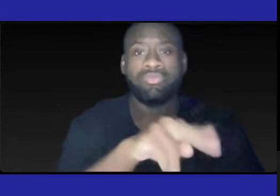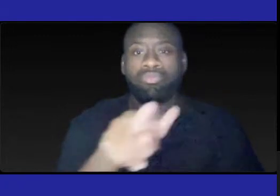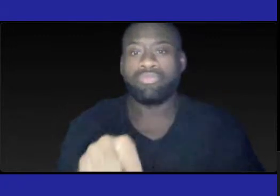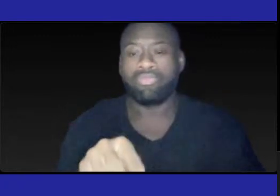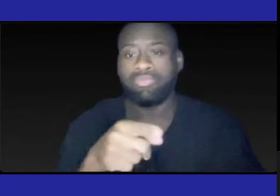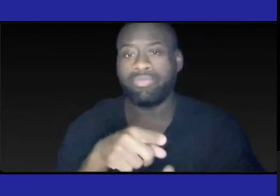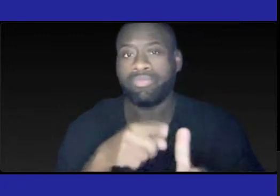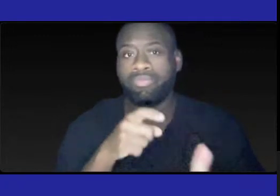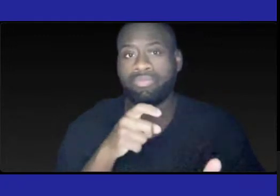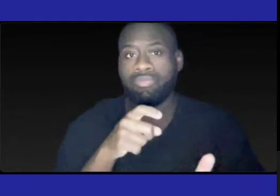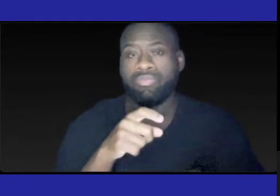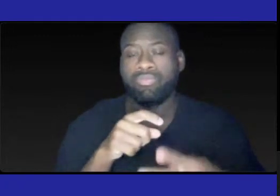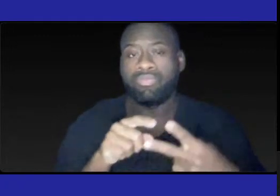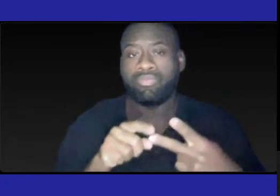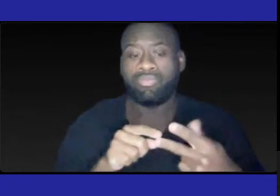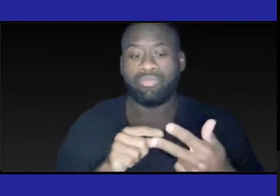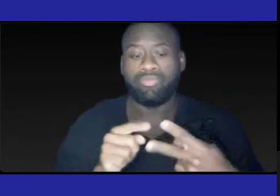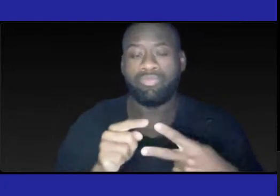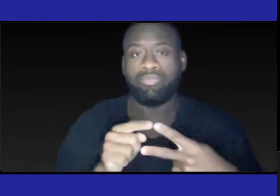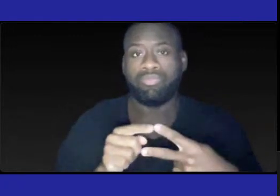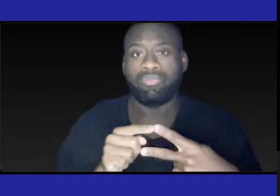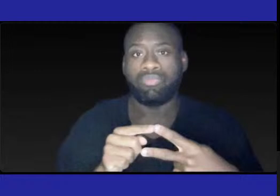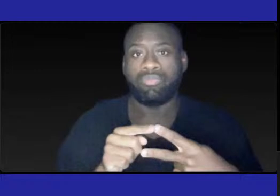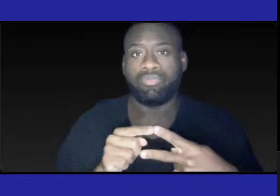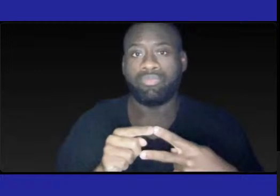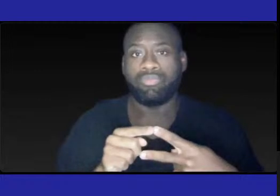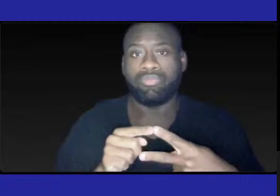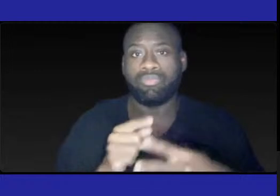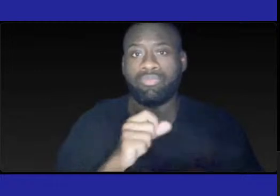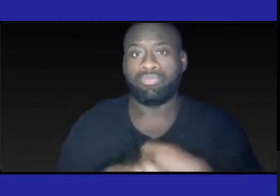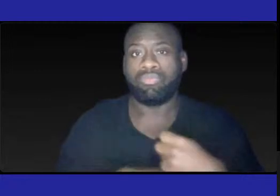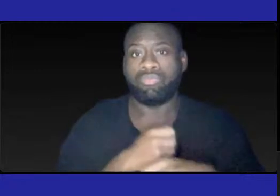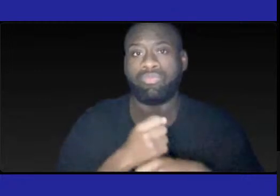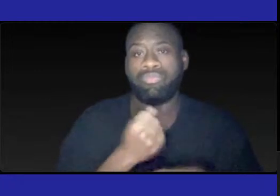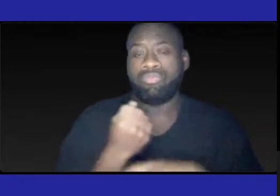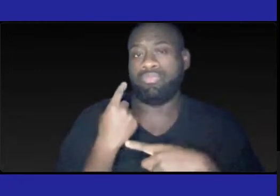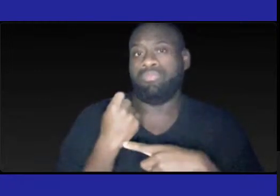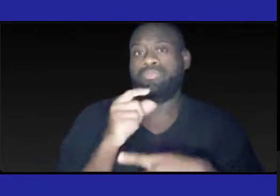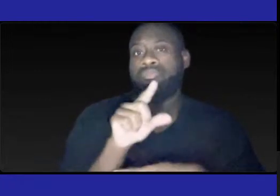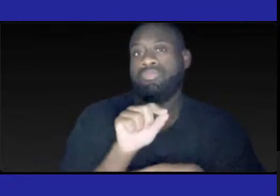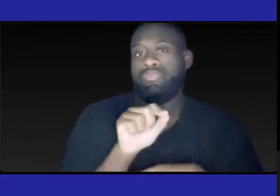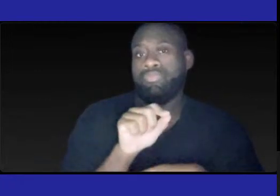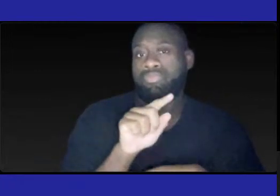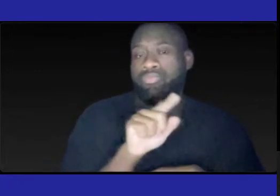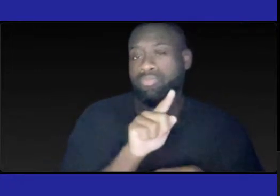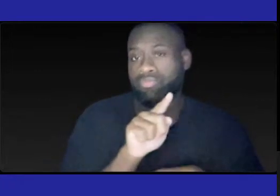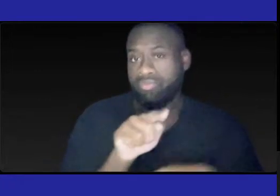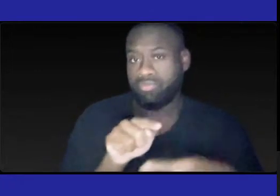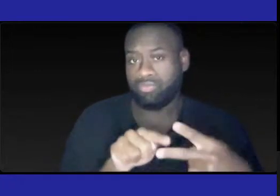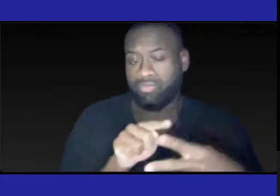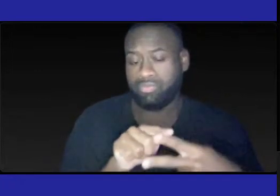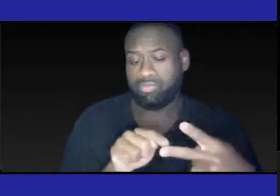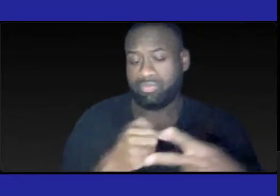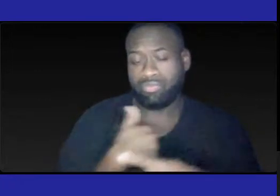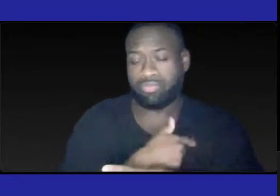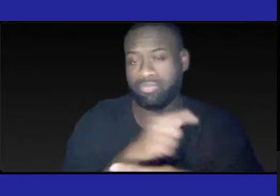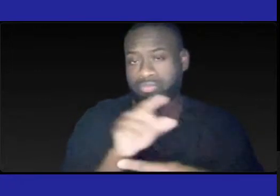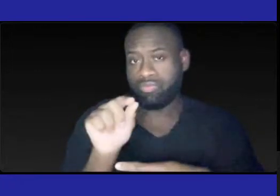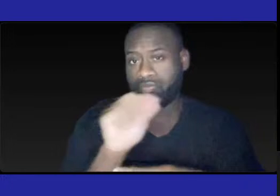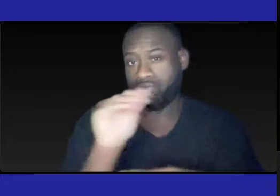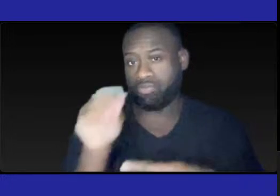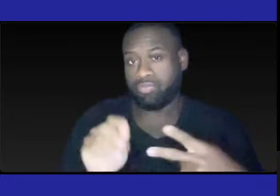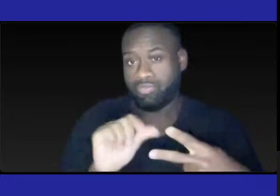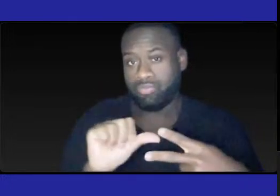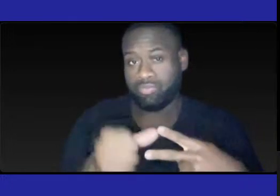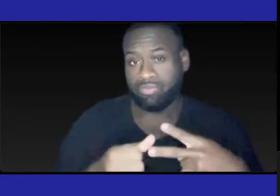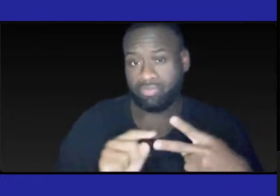from 2021 to 2022, we had a 20% increase in mental